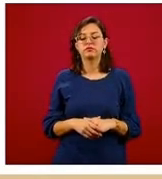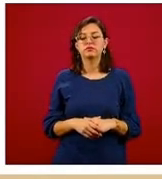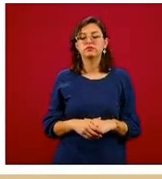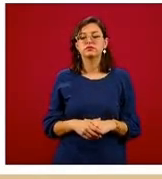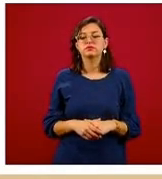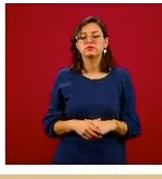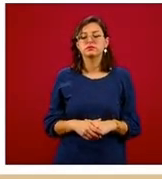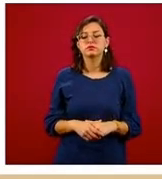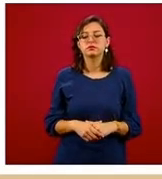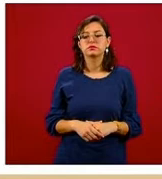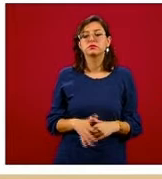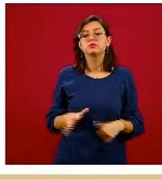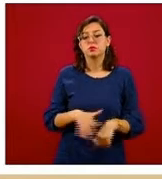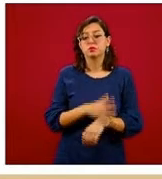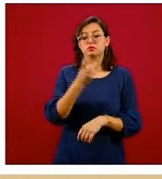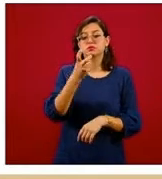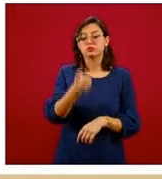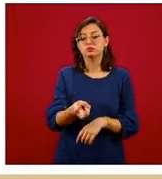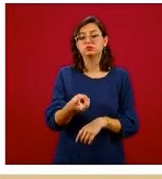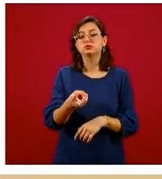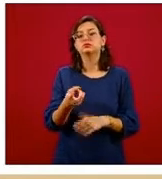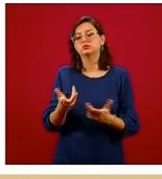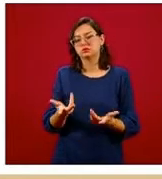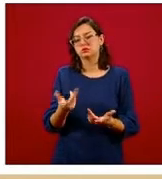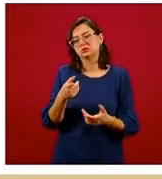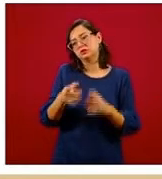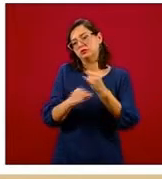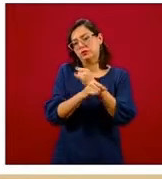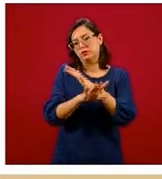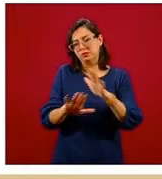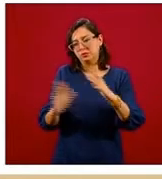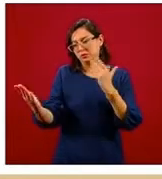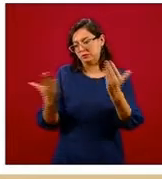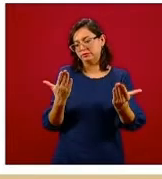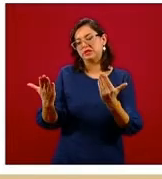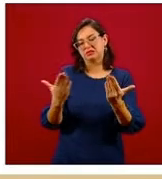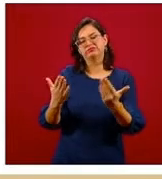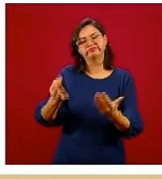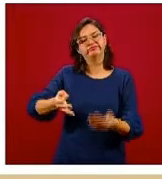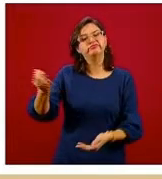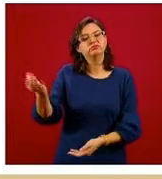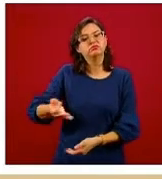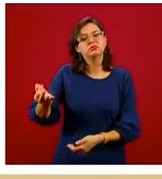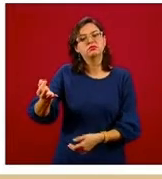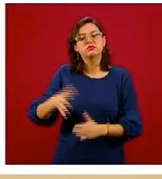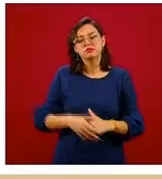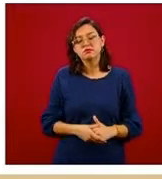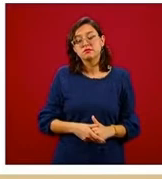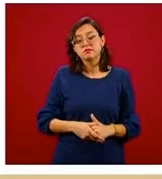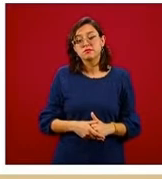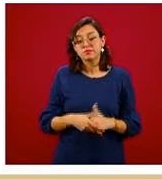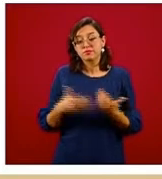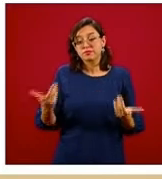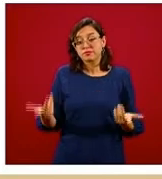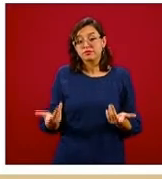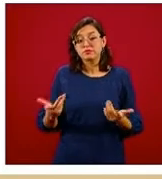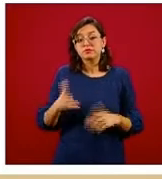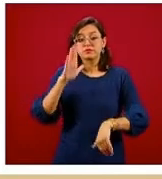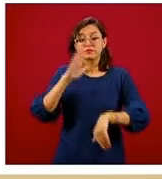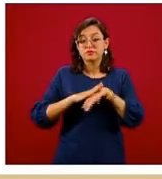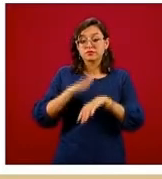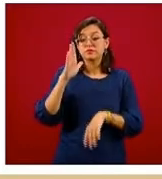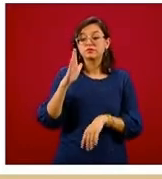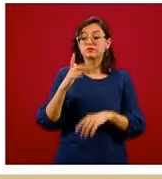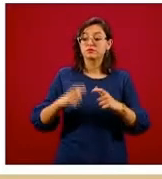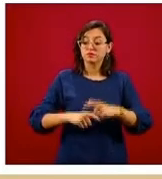had the greatest intensity and load. And this is also going hand in hand with the information that we